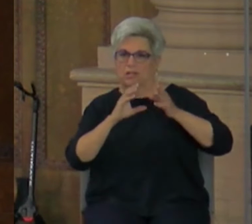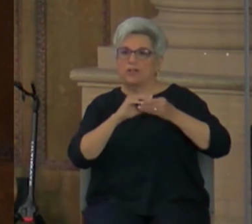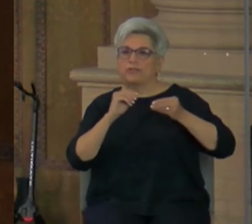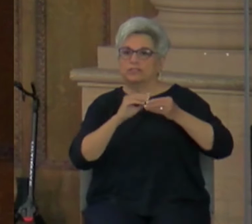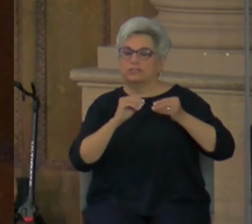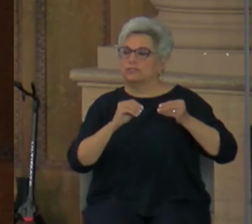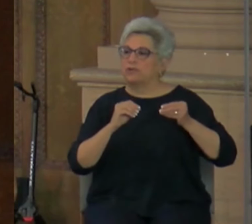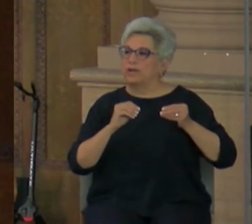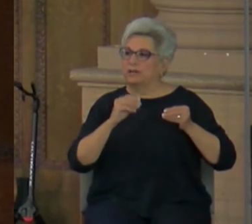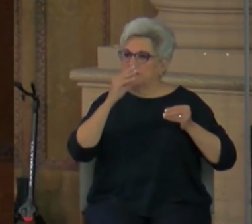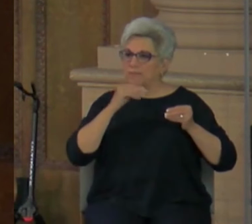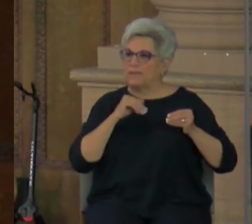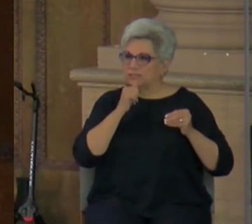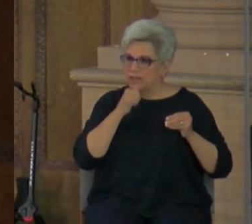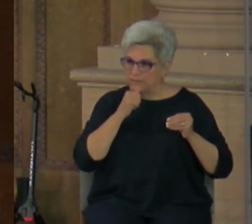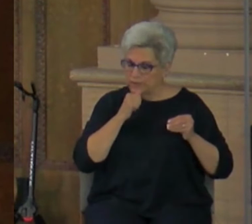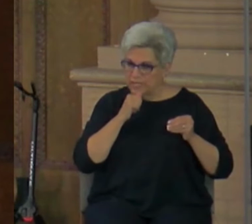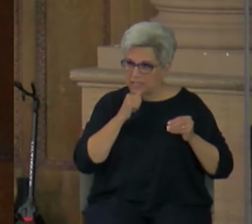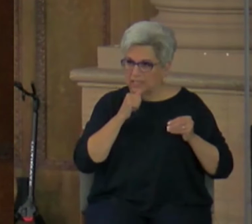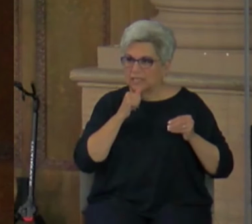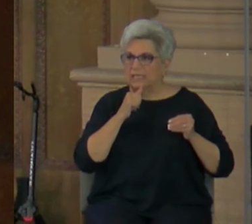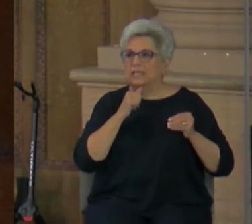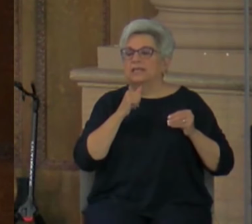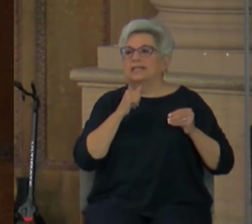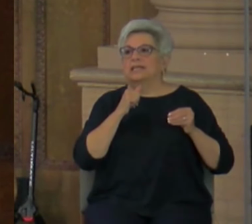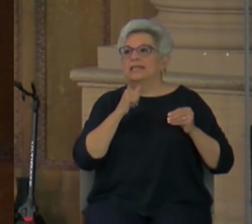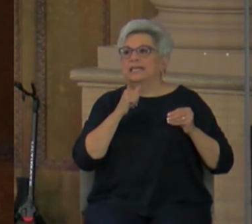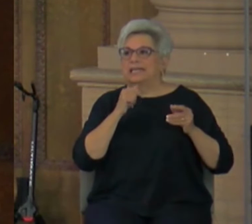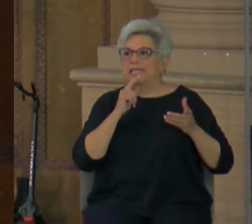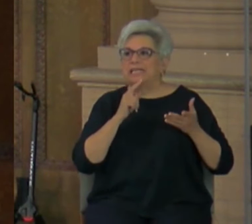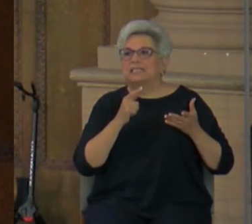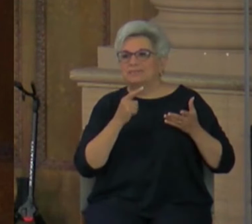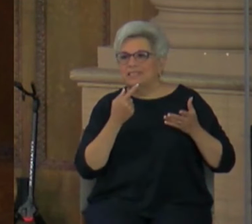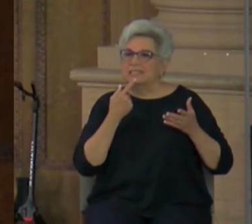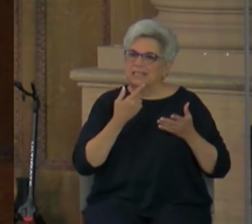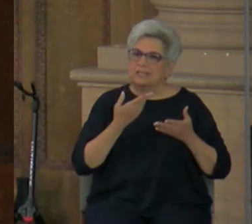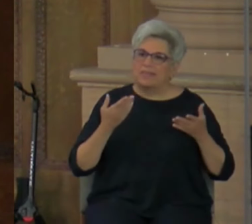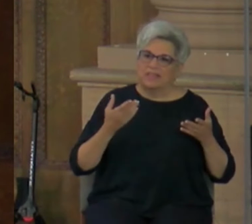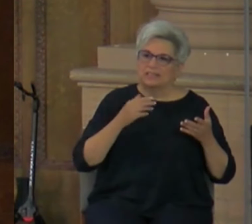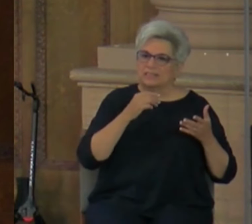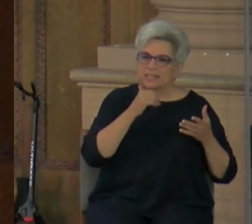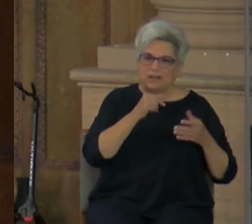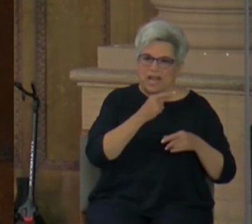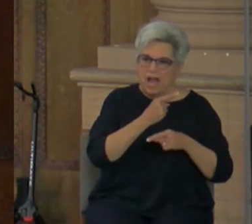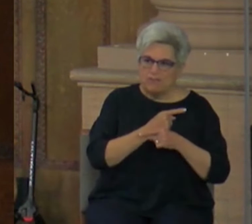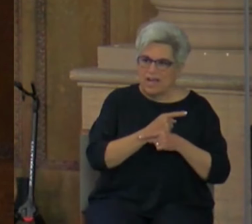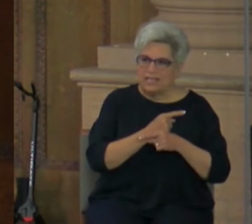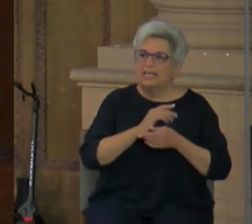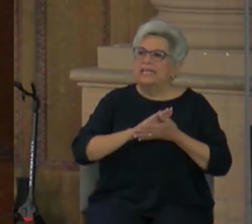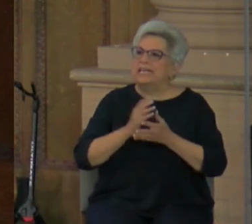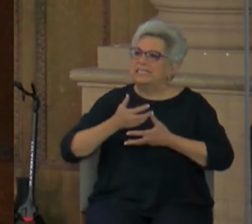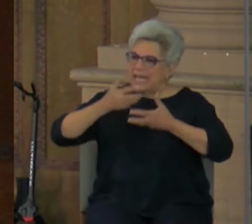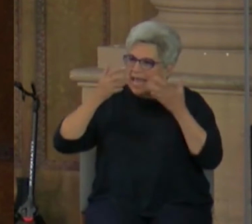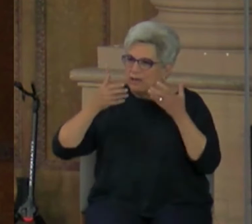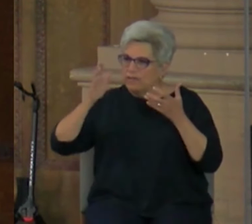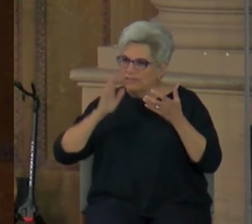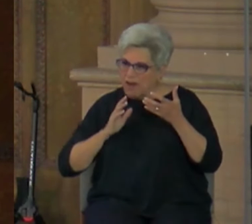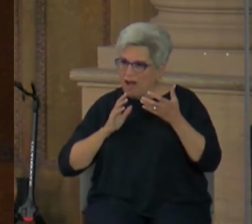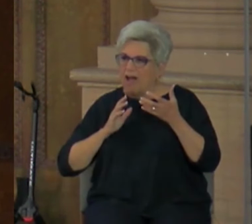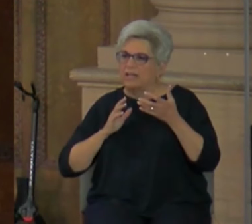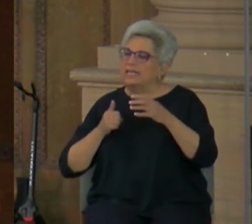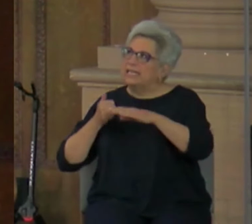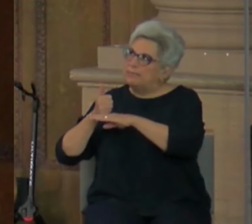but imperfectly. He endures this suffering that doesn't make any sense. He gets angry at God. He accuses God of not